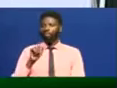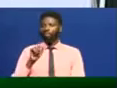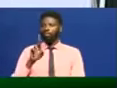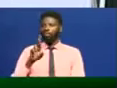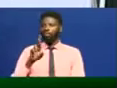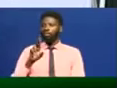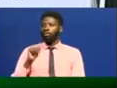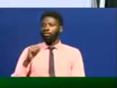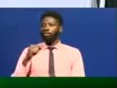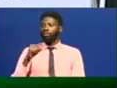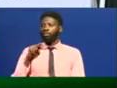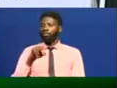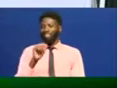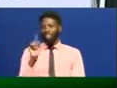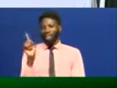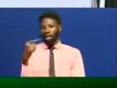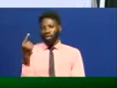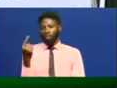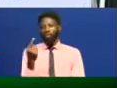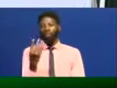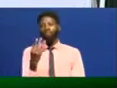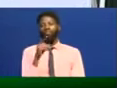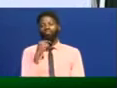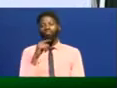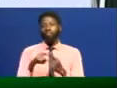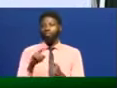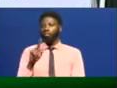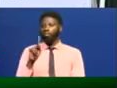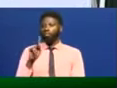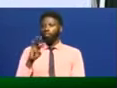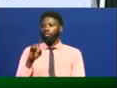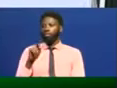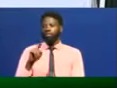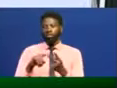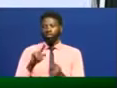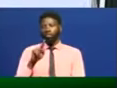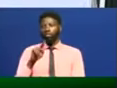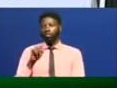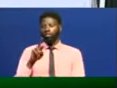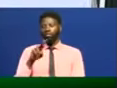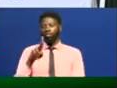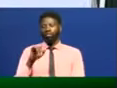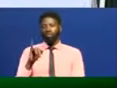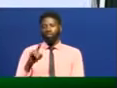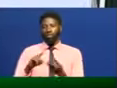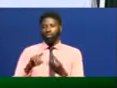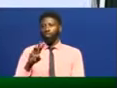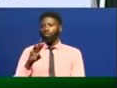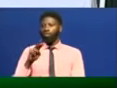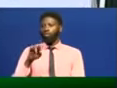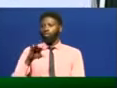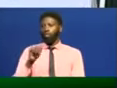four boys: Aldrin Kibet, Alvin Kasavuli, Amos Wanjala,